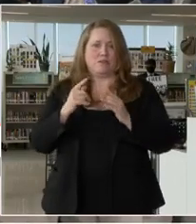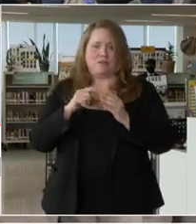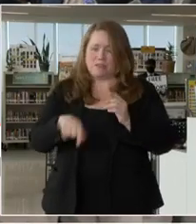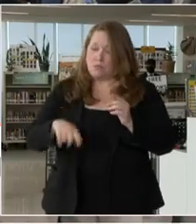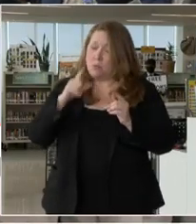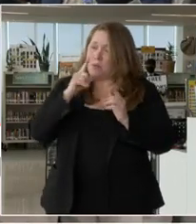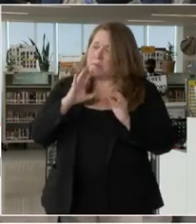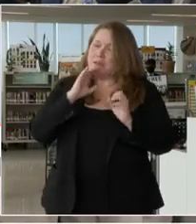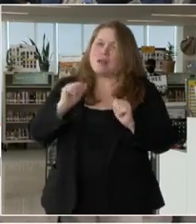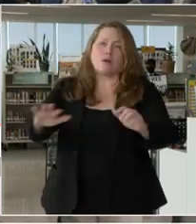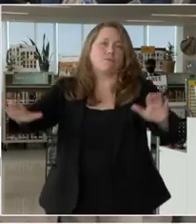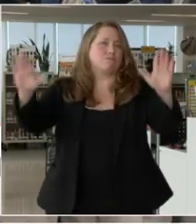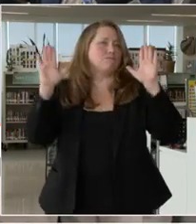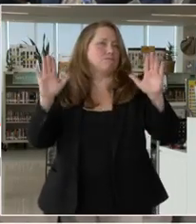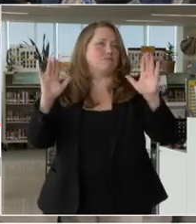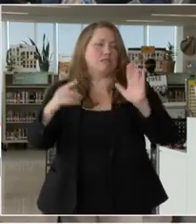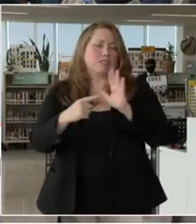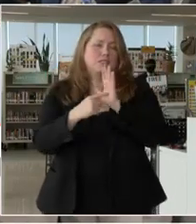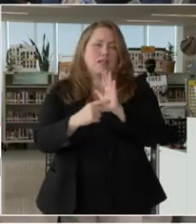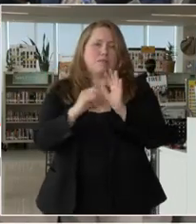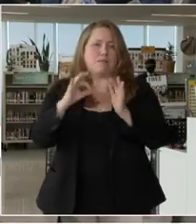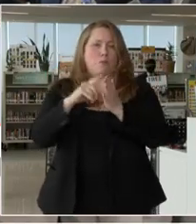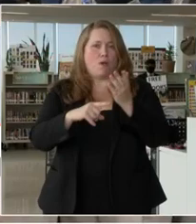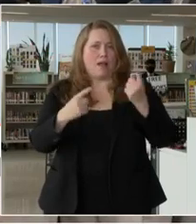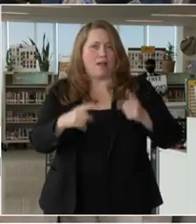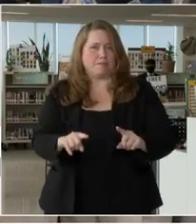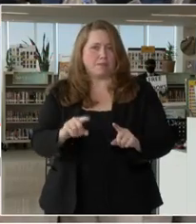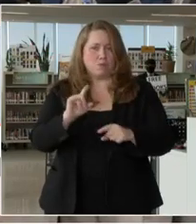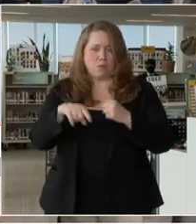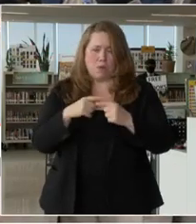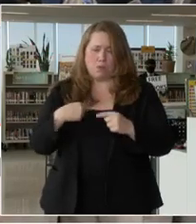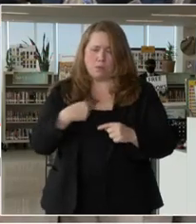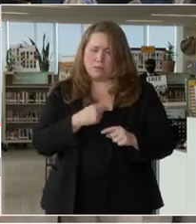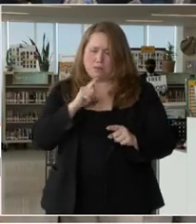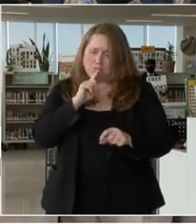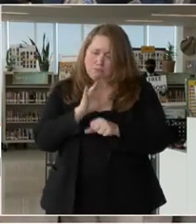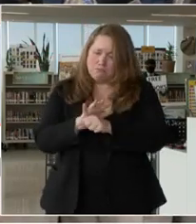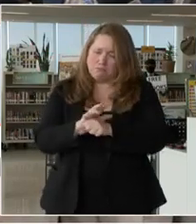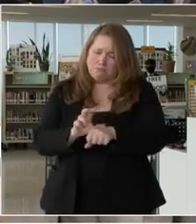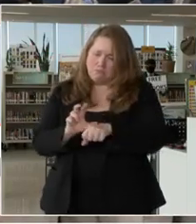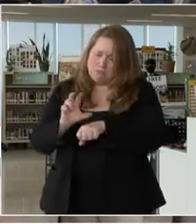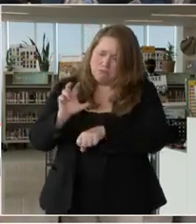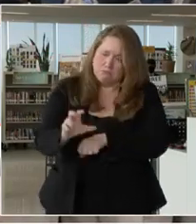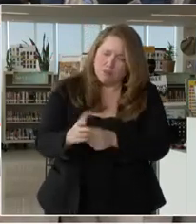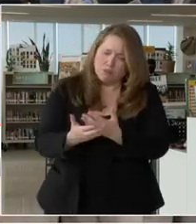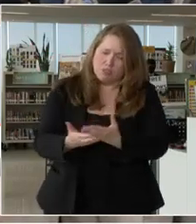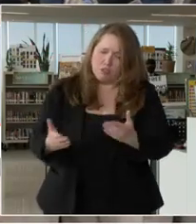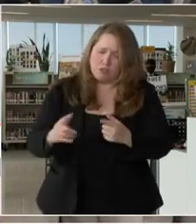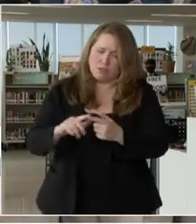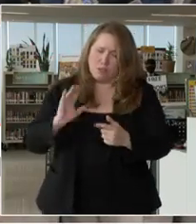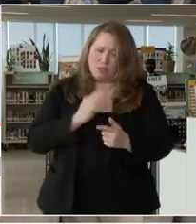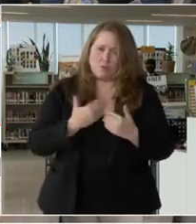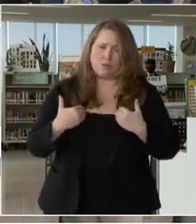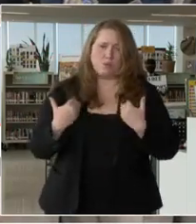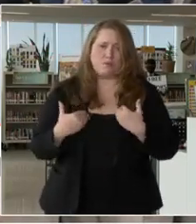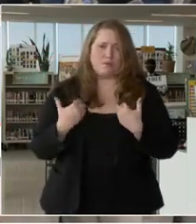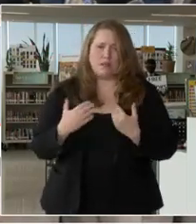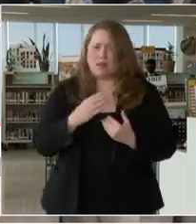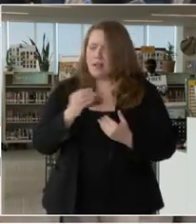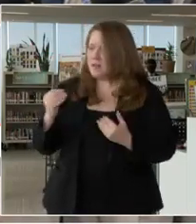have a dedicated mayor who is committed to the young people of the District of Columbia. Let's give our mayor a round of applause.